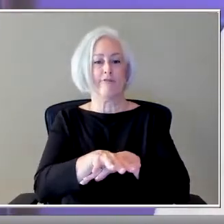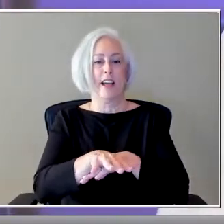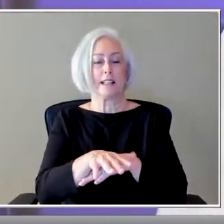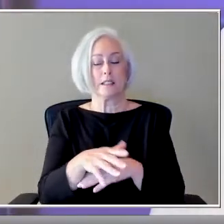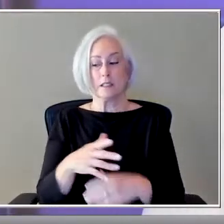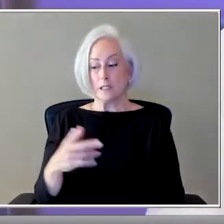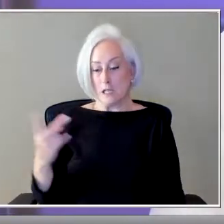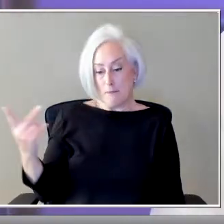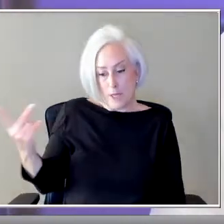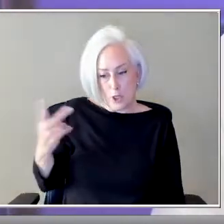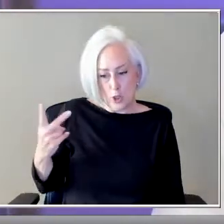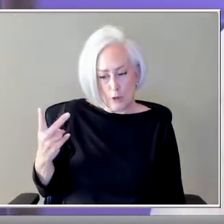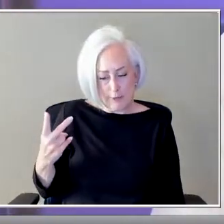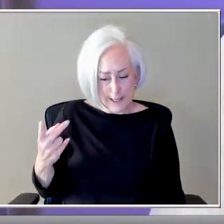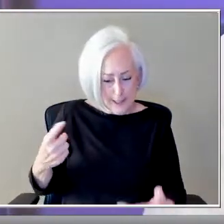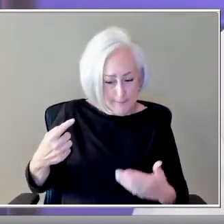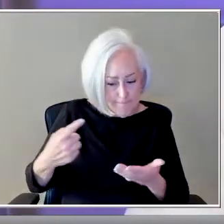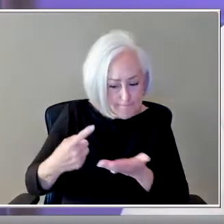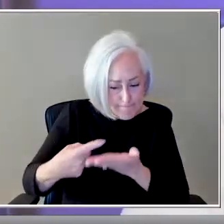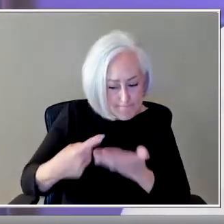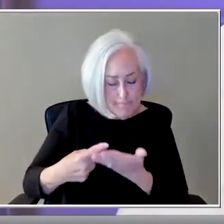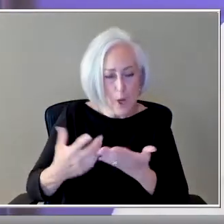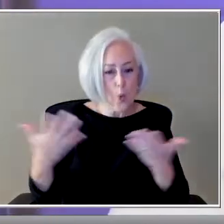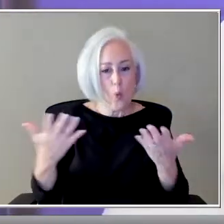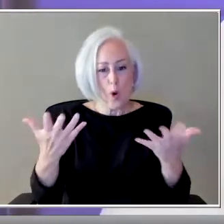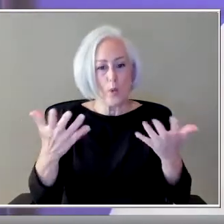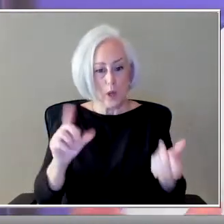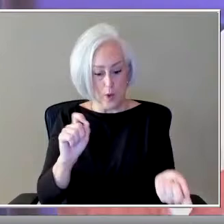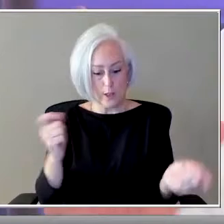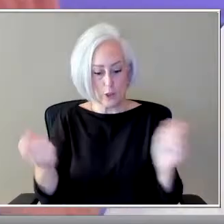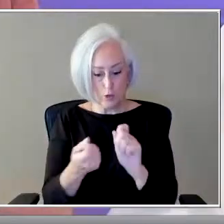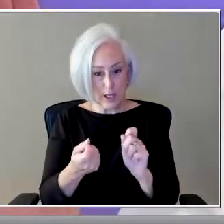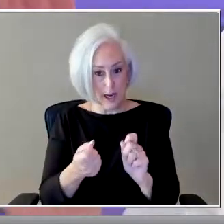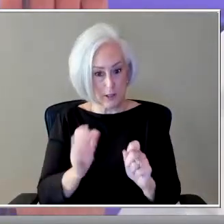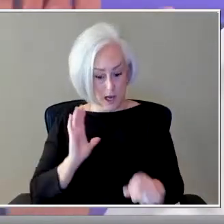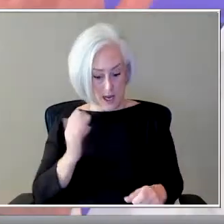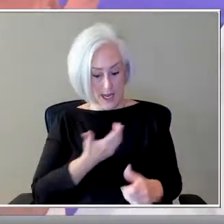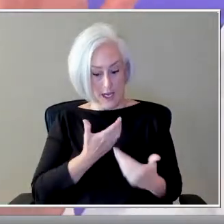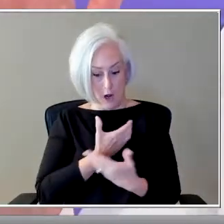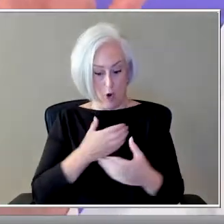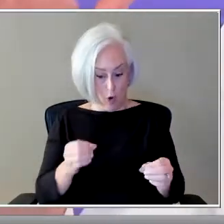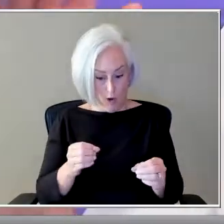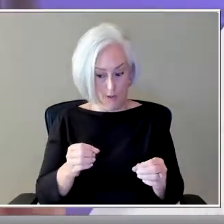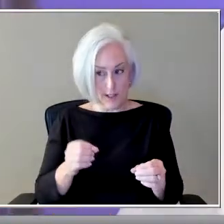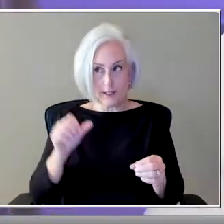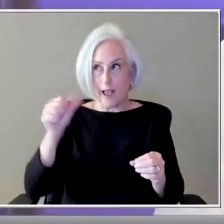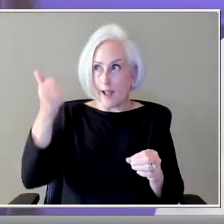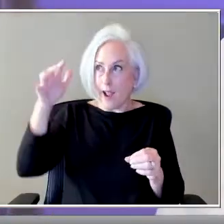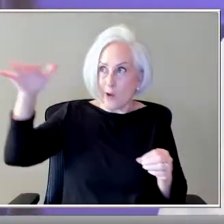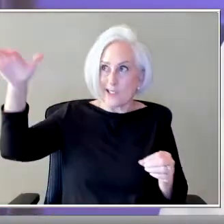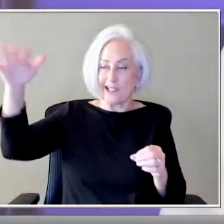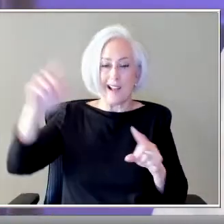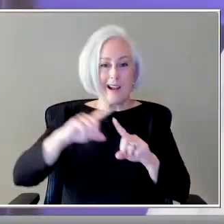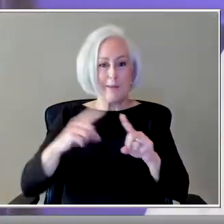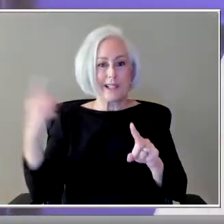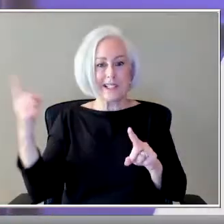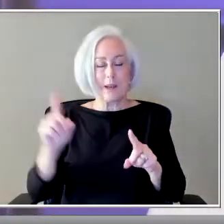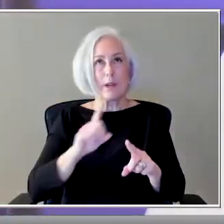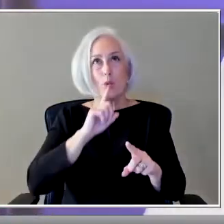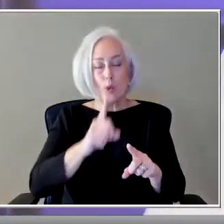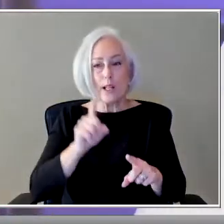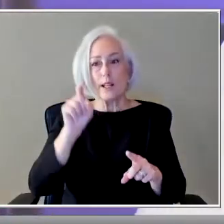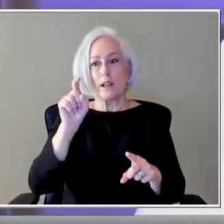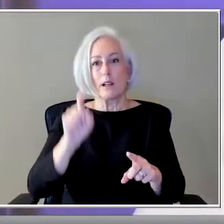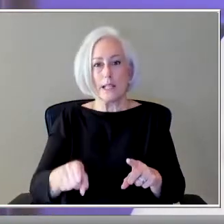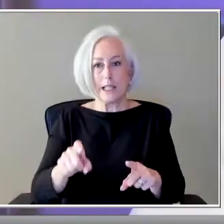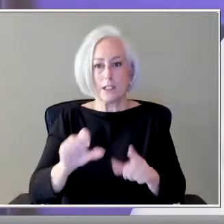trying to change in our own practice, but it's going to take somebody shining a big bright light in the sky to make this happen. But